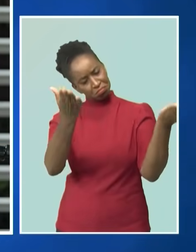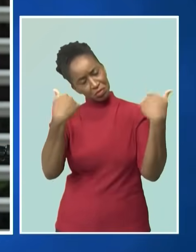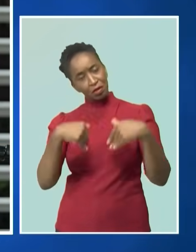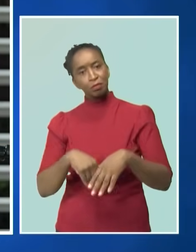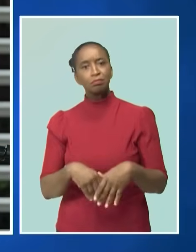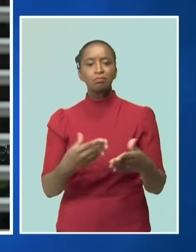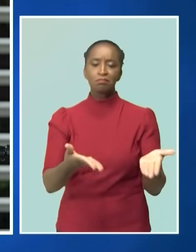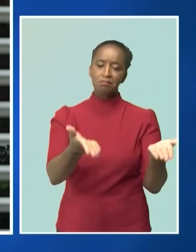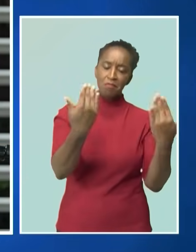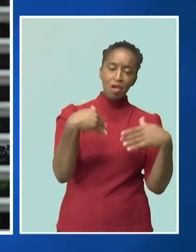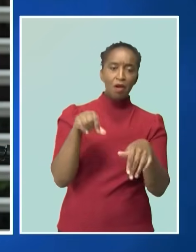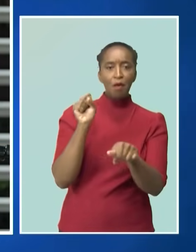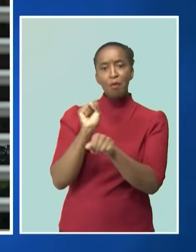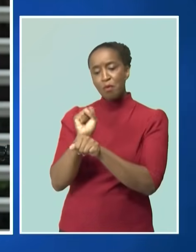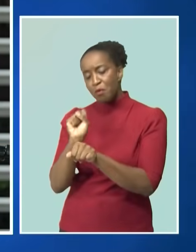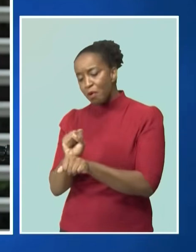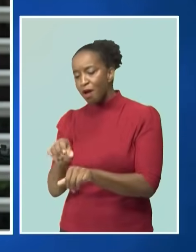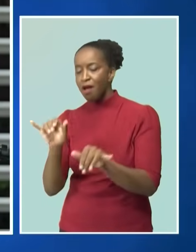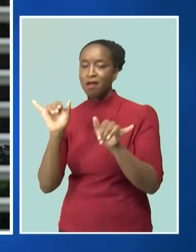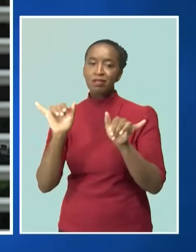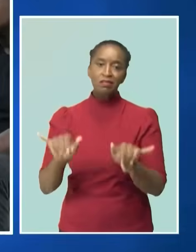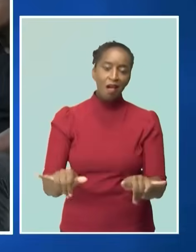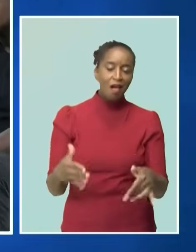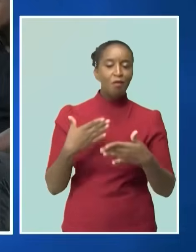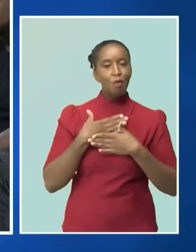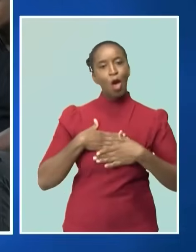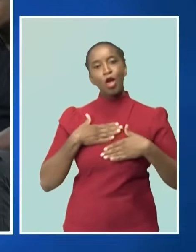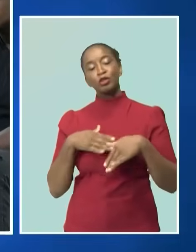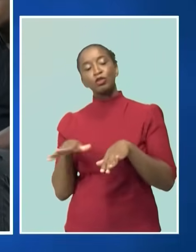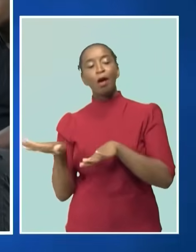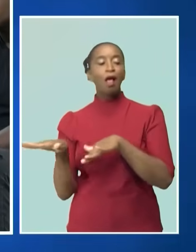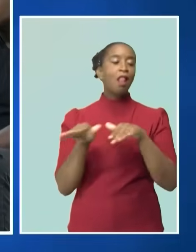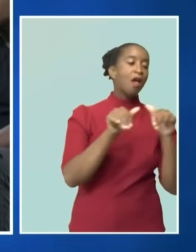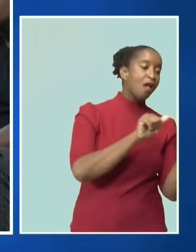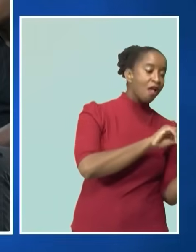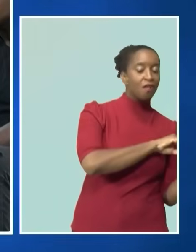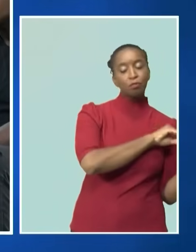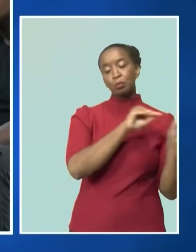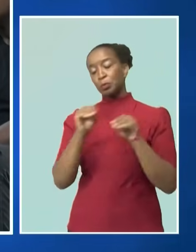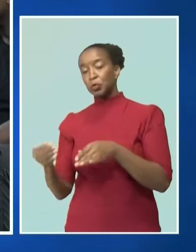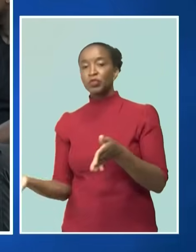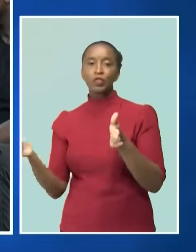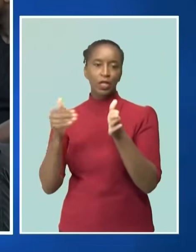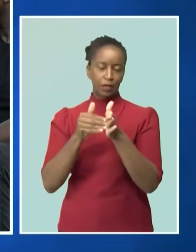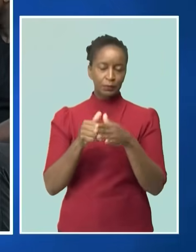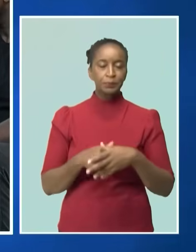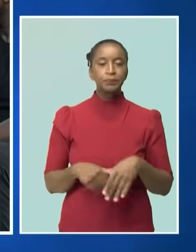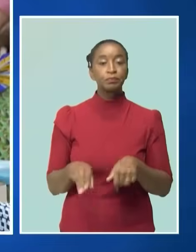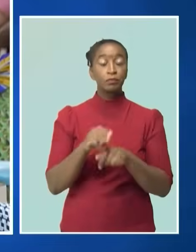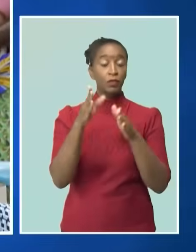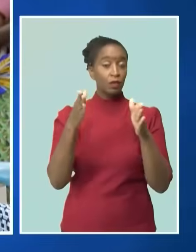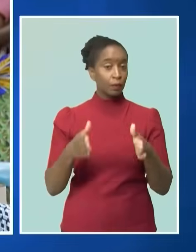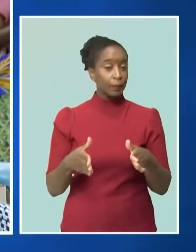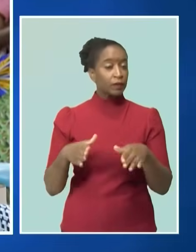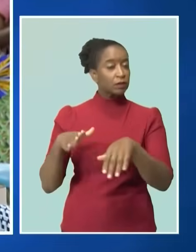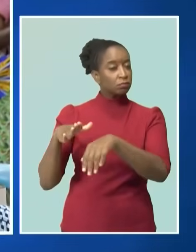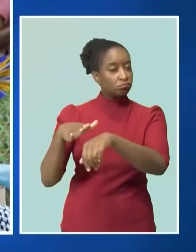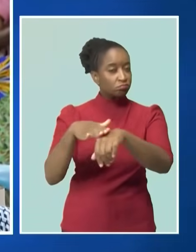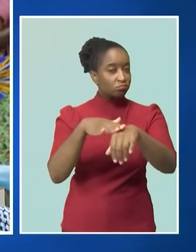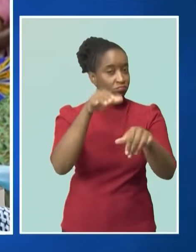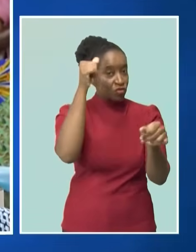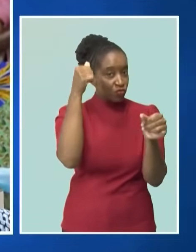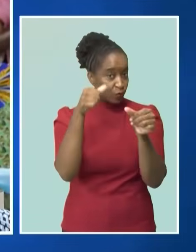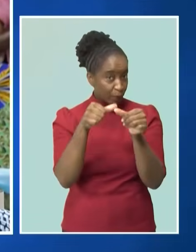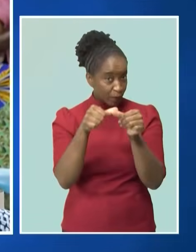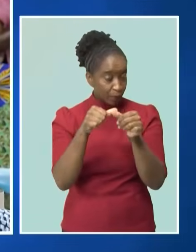and work, come and stay, come and enjoy yourself, go and come again. And Minister Abrams is also issuing the reminder that only